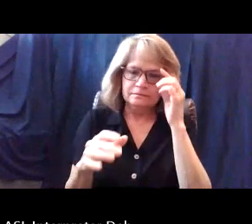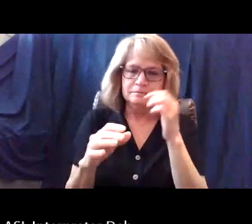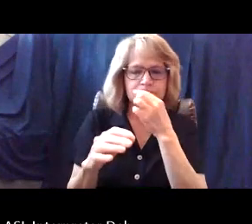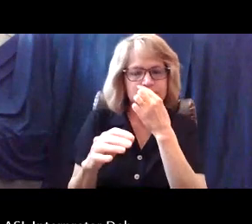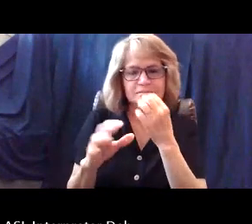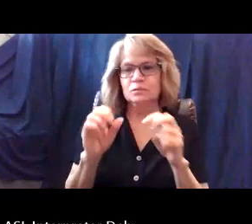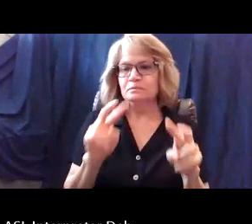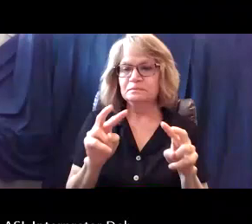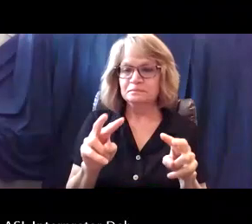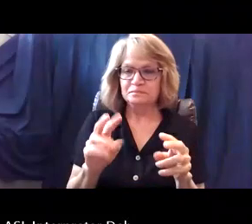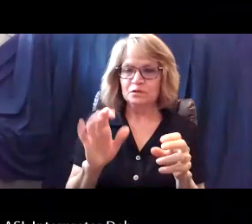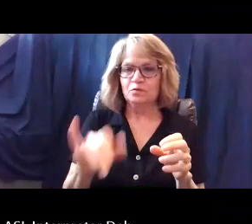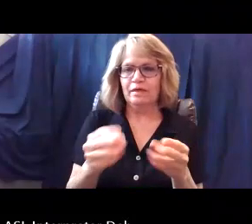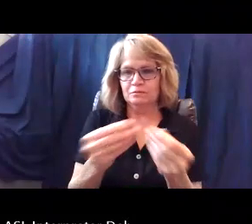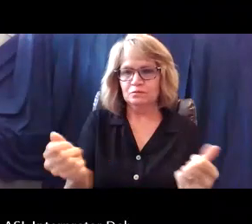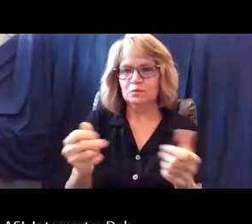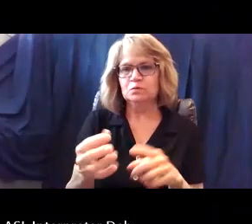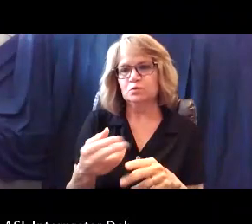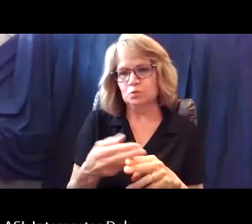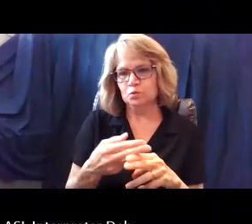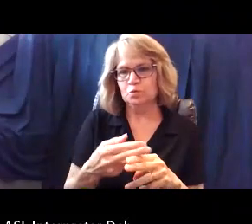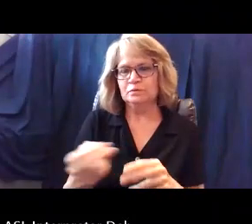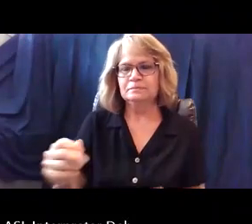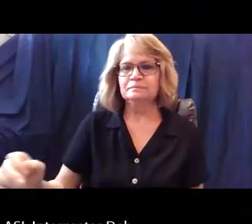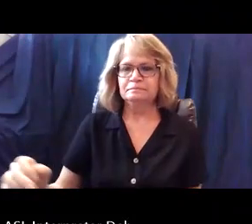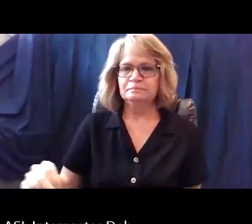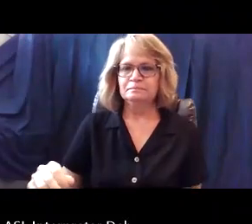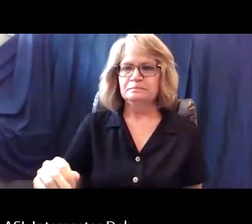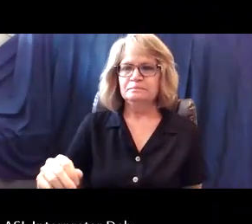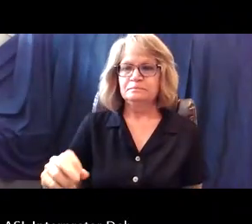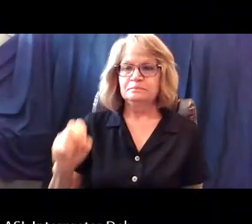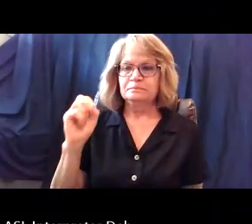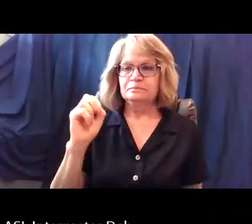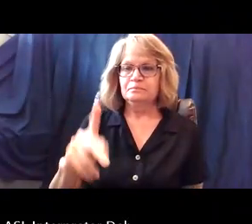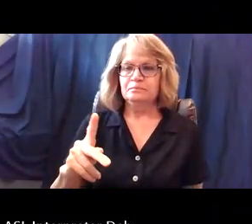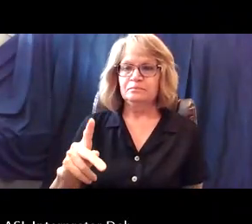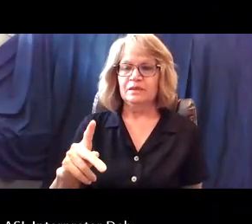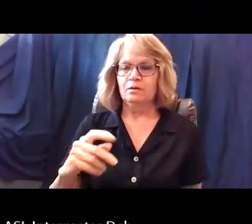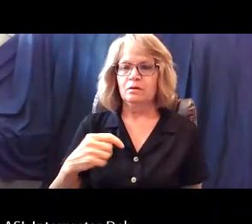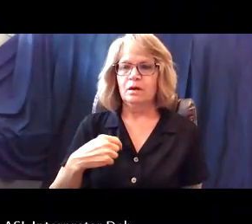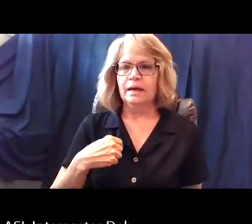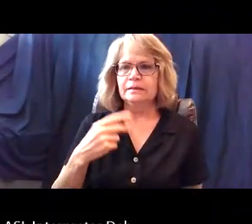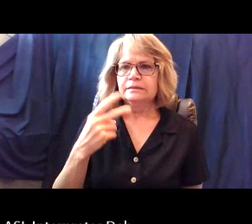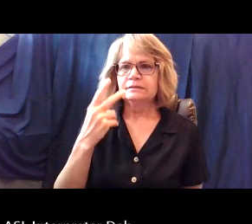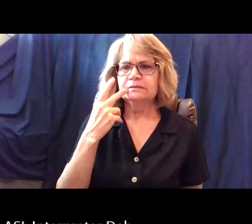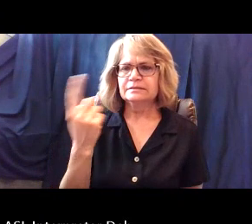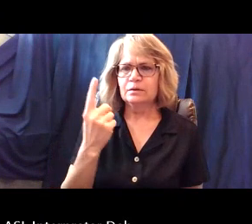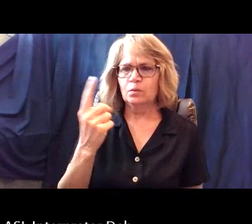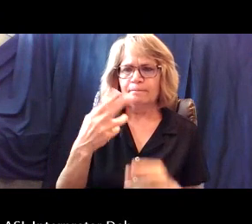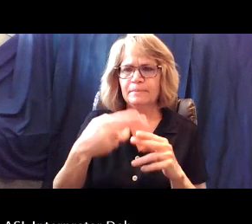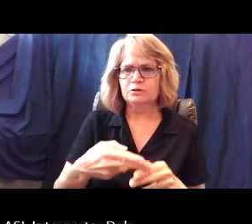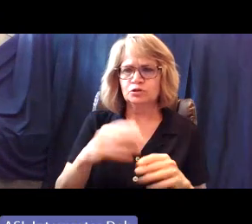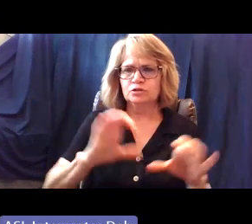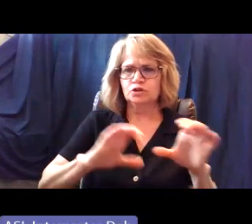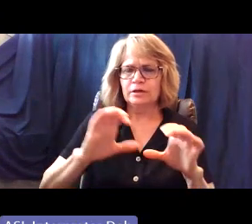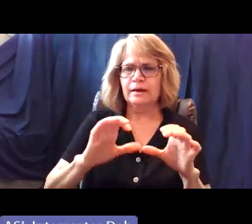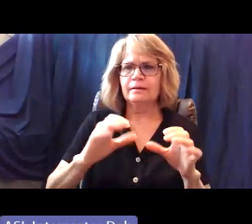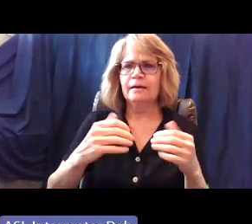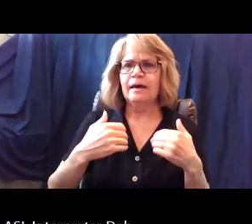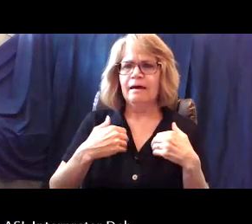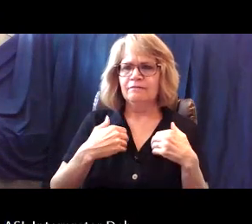to getting that resolved soon. Let's see, I do see that someone mentioned in the chat that there's